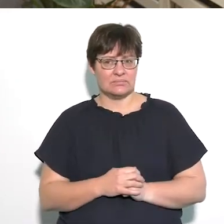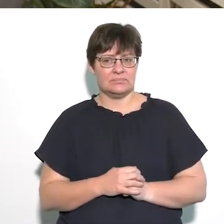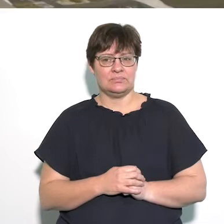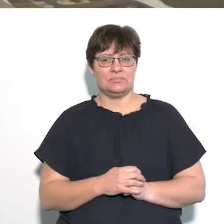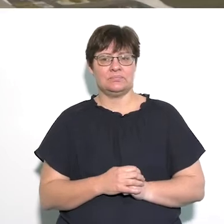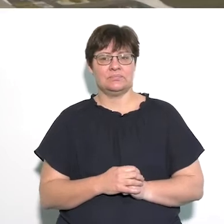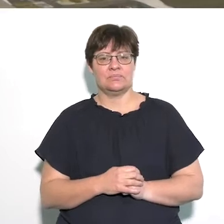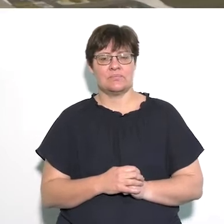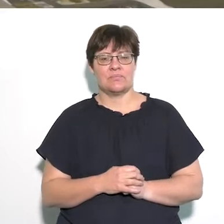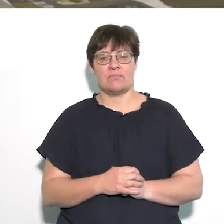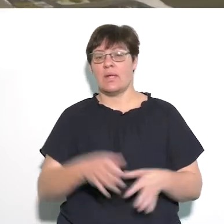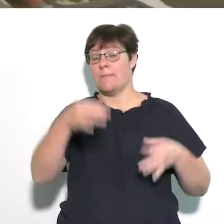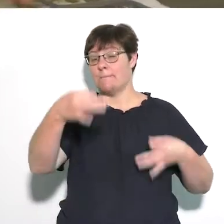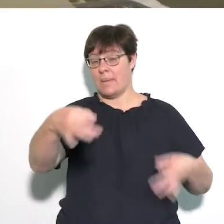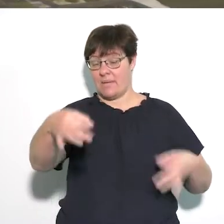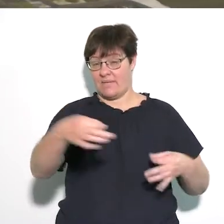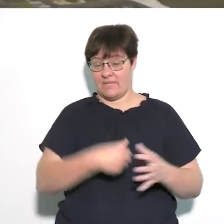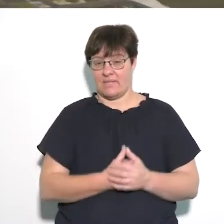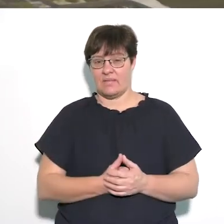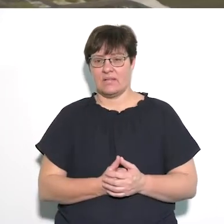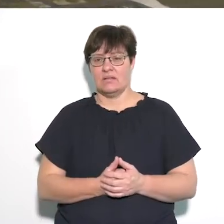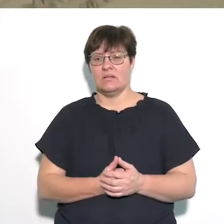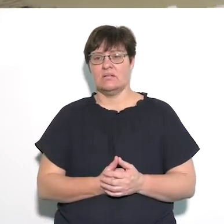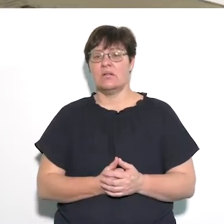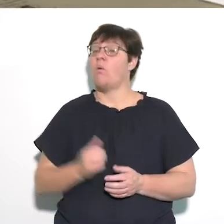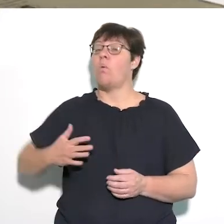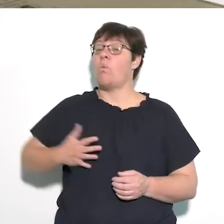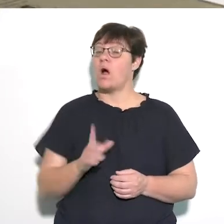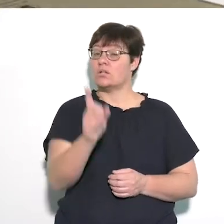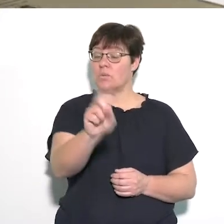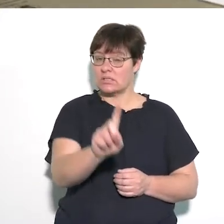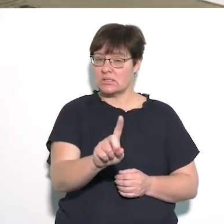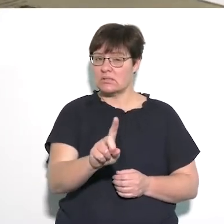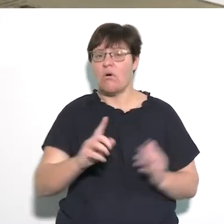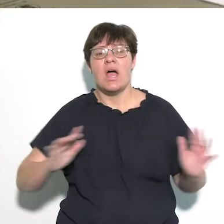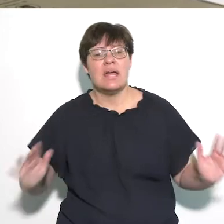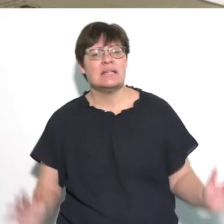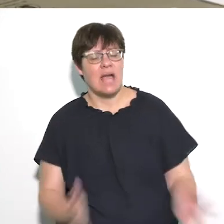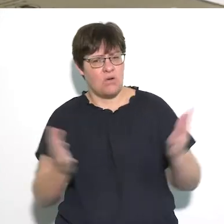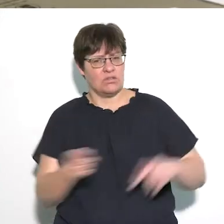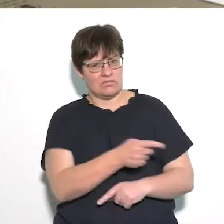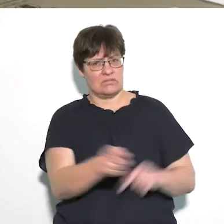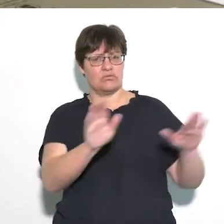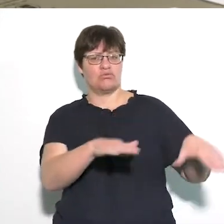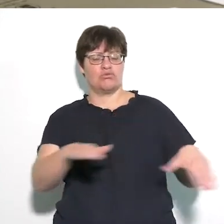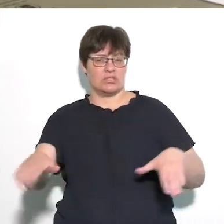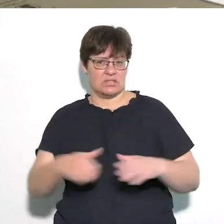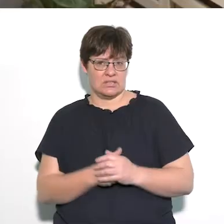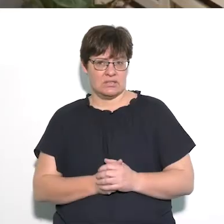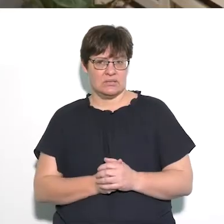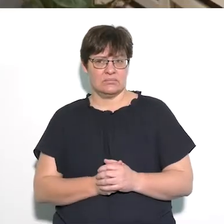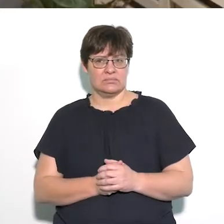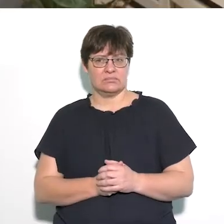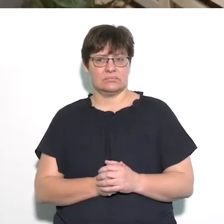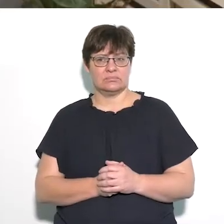will need your piece of paper. And what you want is to encourage the kids, let's move